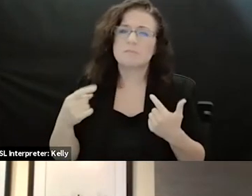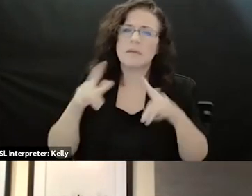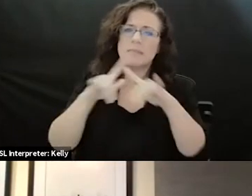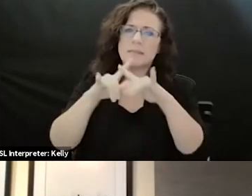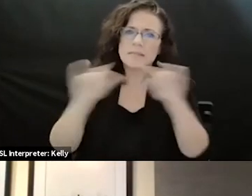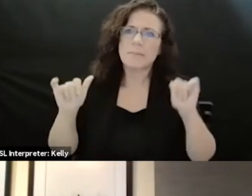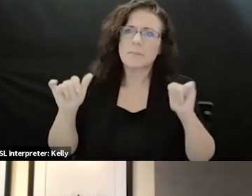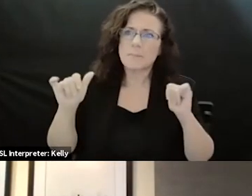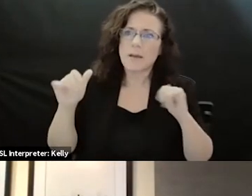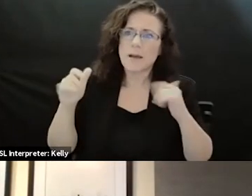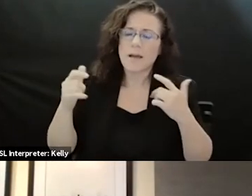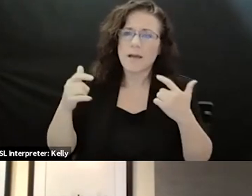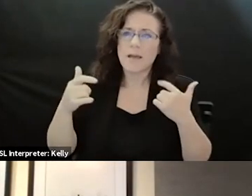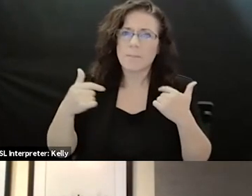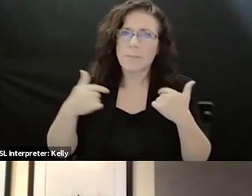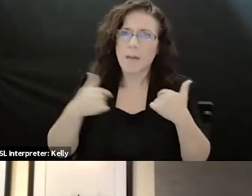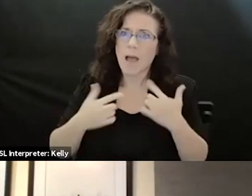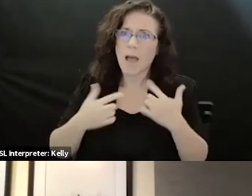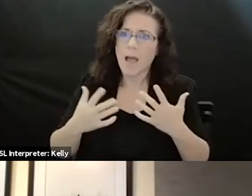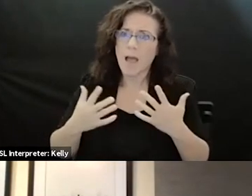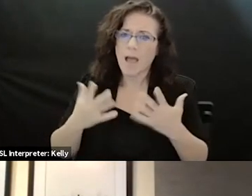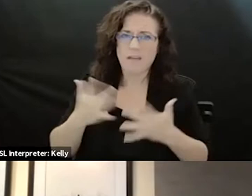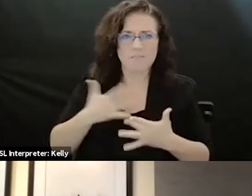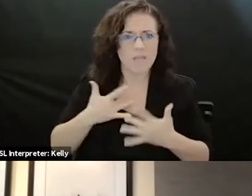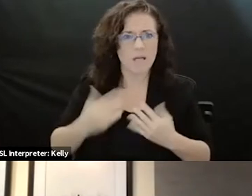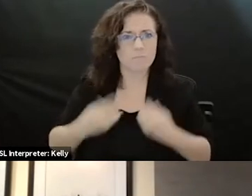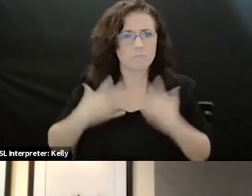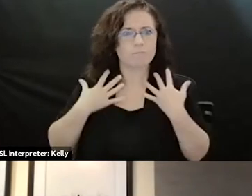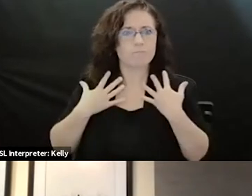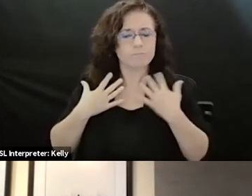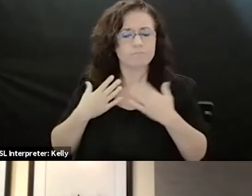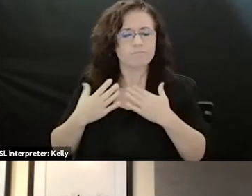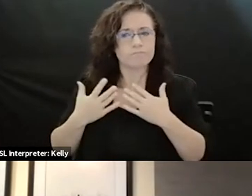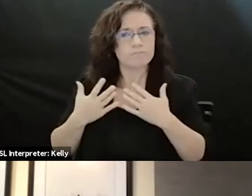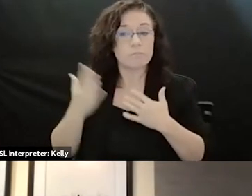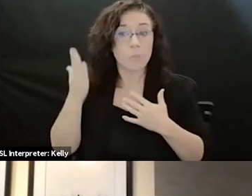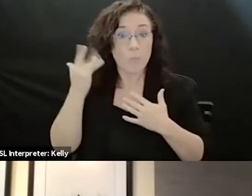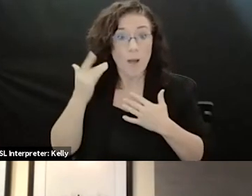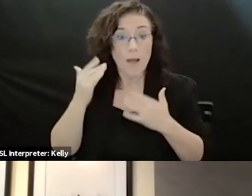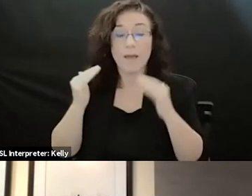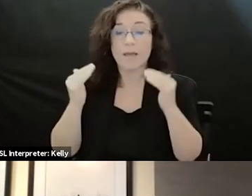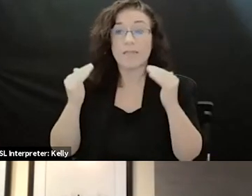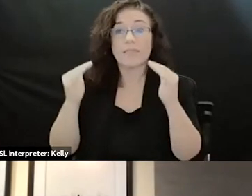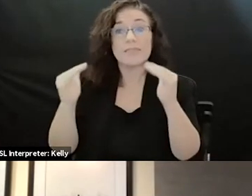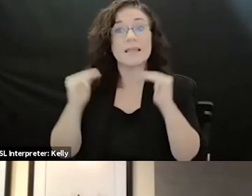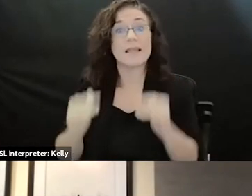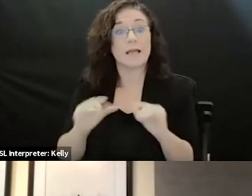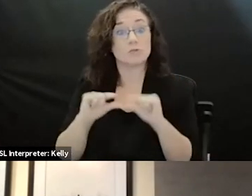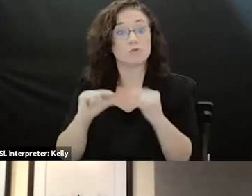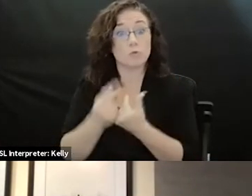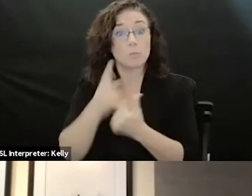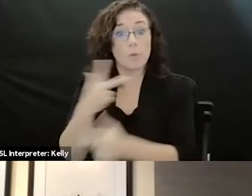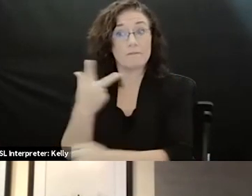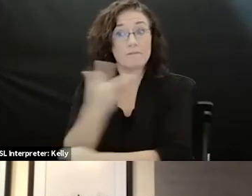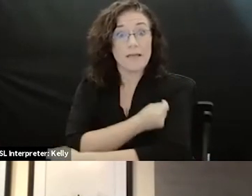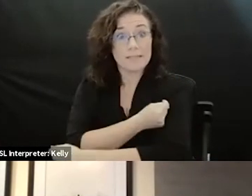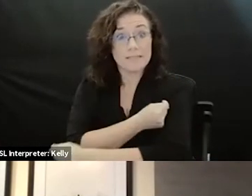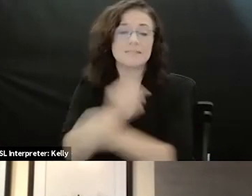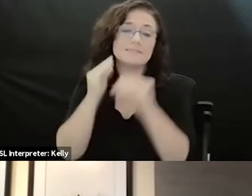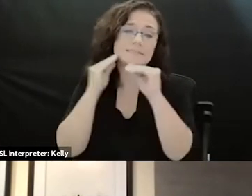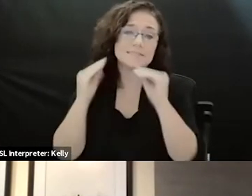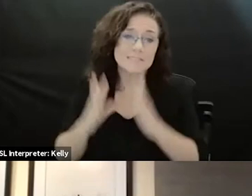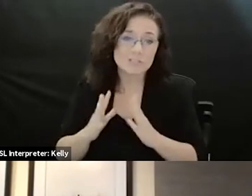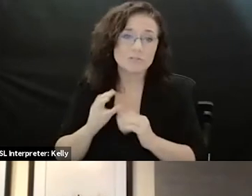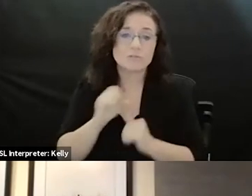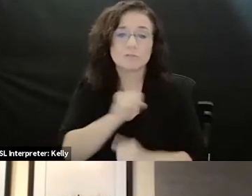that you know the next on the list for vaccinations are essential workers such as our teachers our staff and